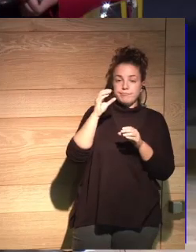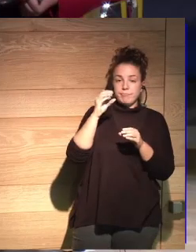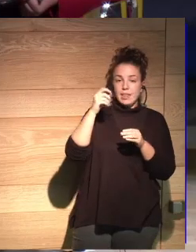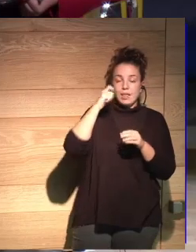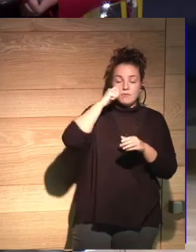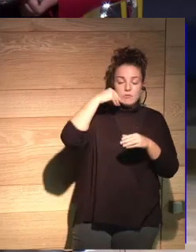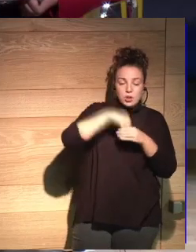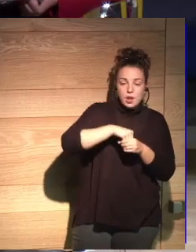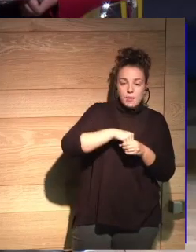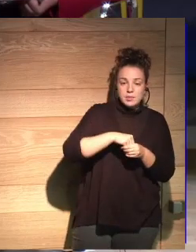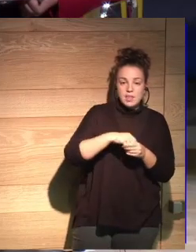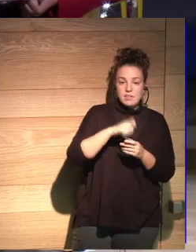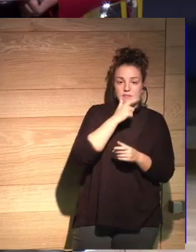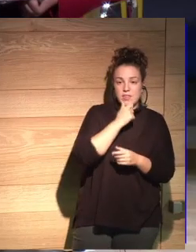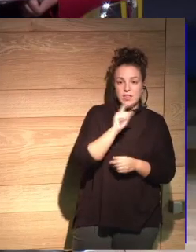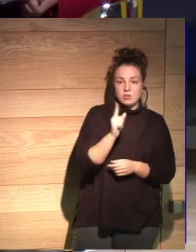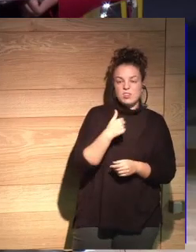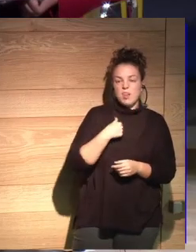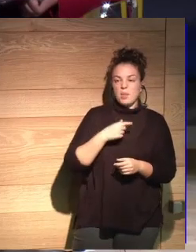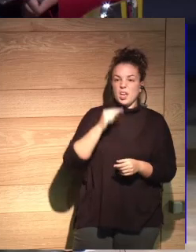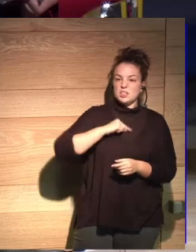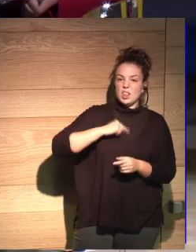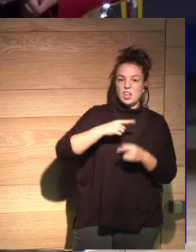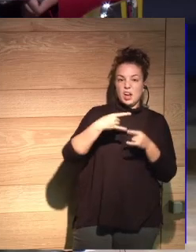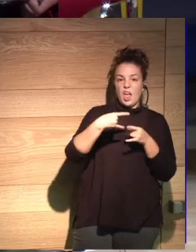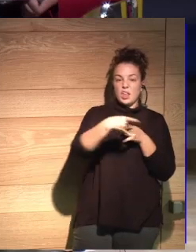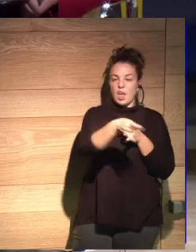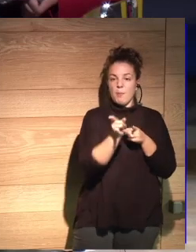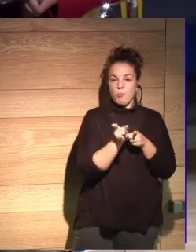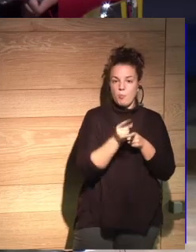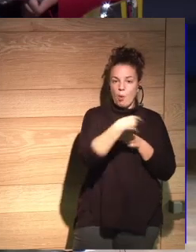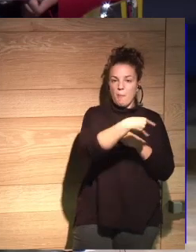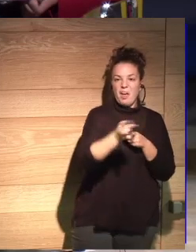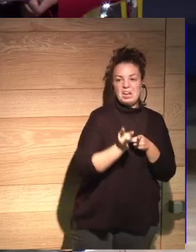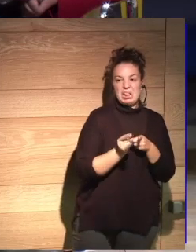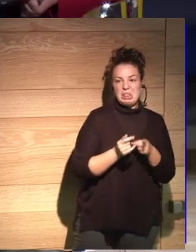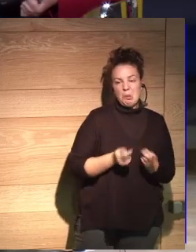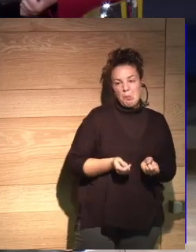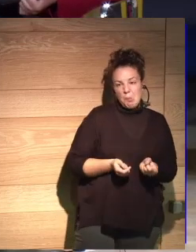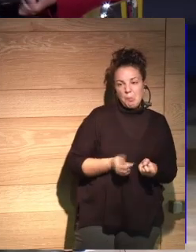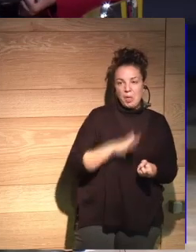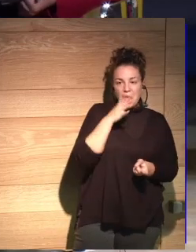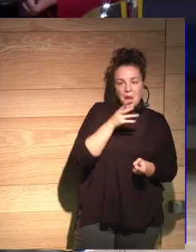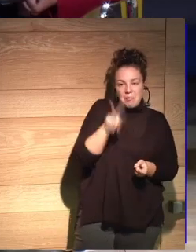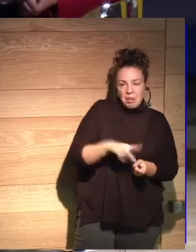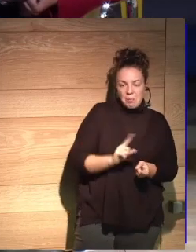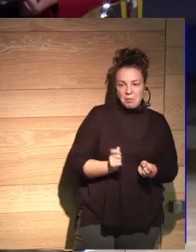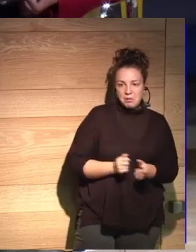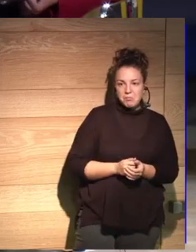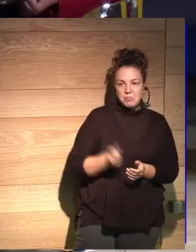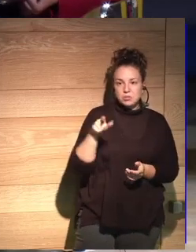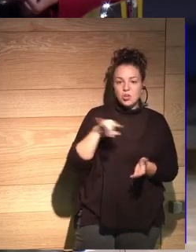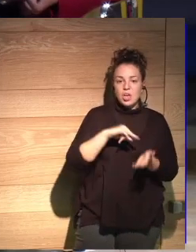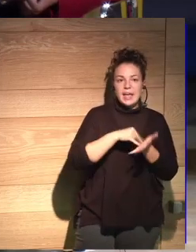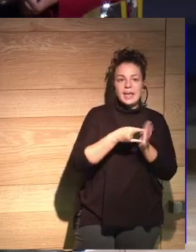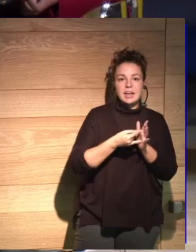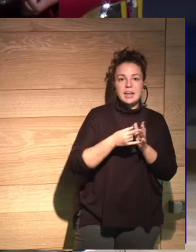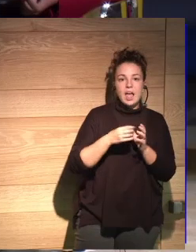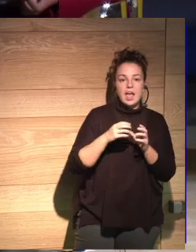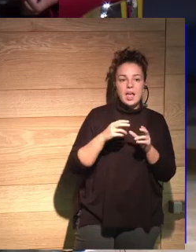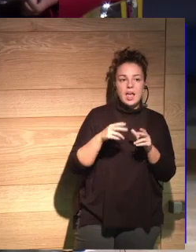of view, it's not as easy, because to feel a magnetic field doesn't look like much. And if that's all that